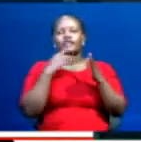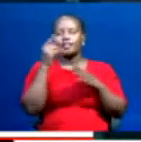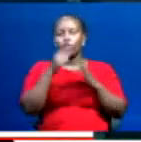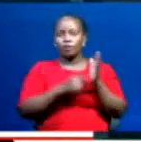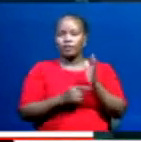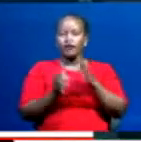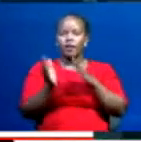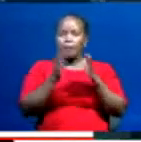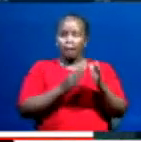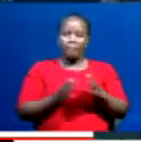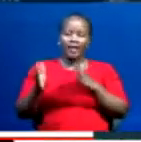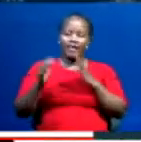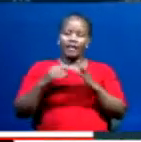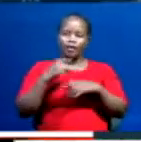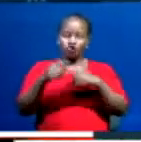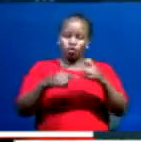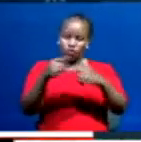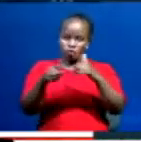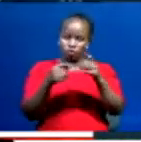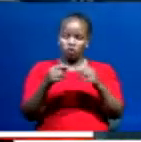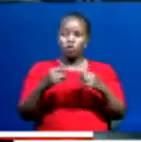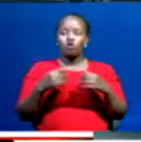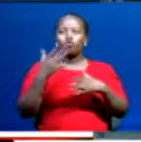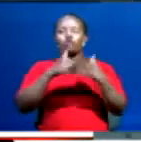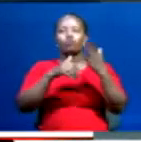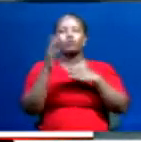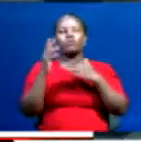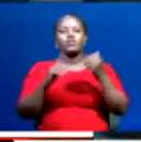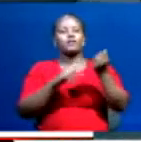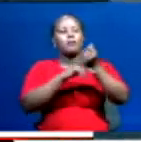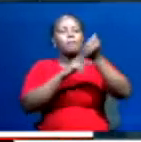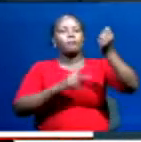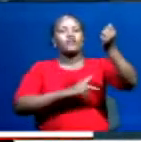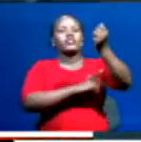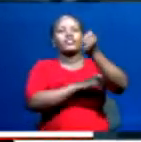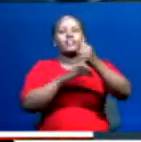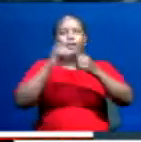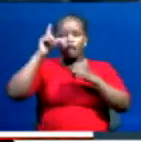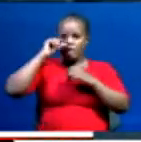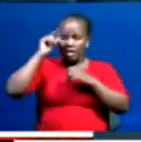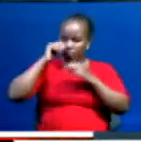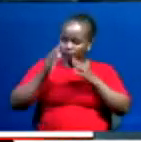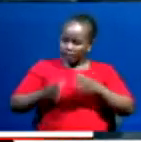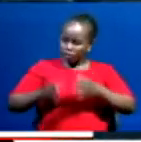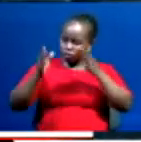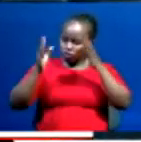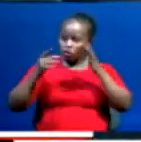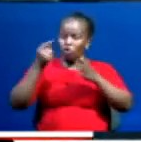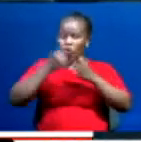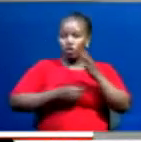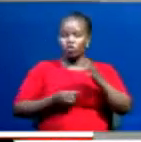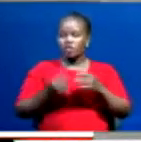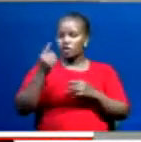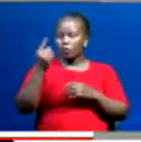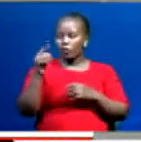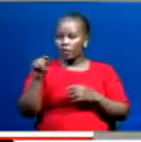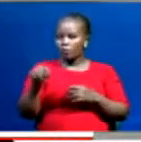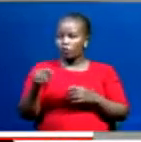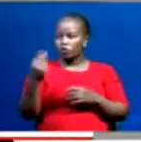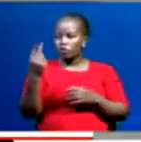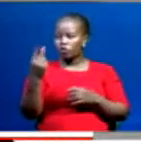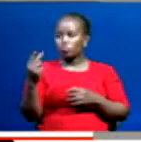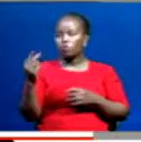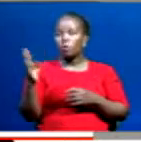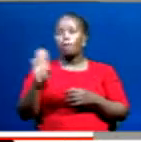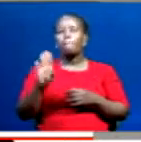are underway to erect footbridges along Mombasa Road lower deck at a cost of 1.2 billion shillings. The